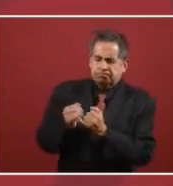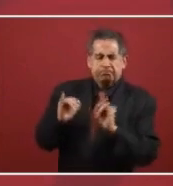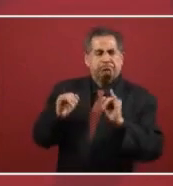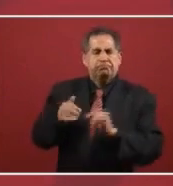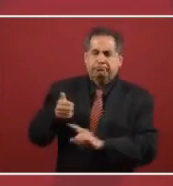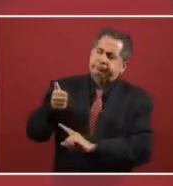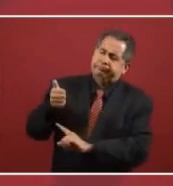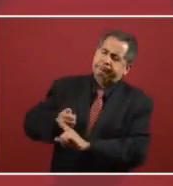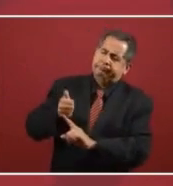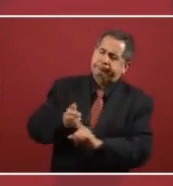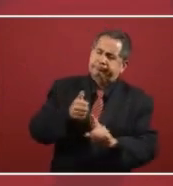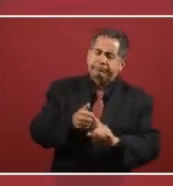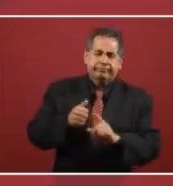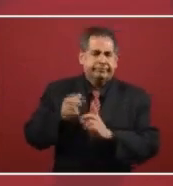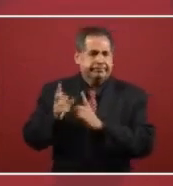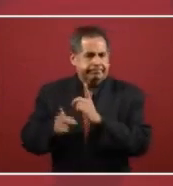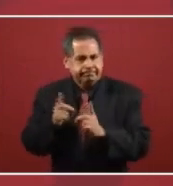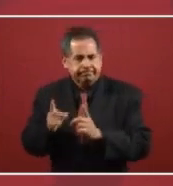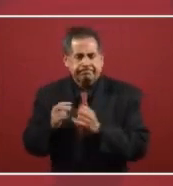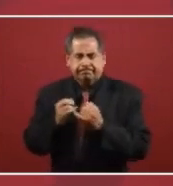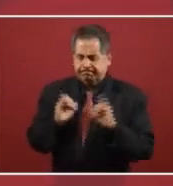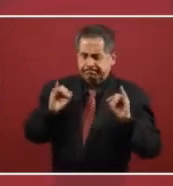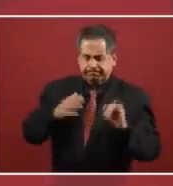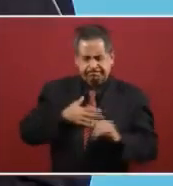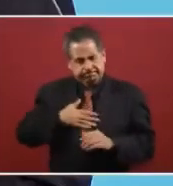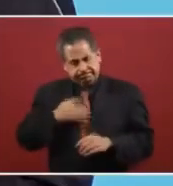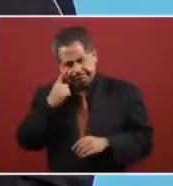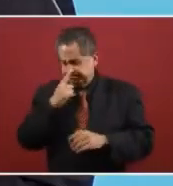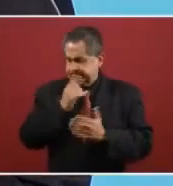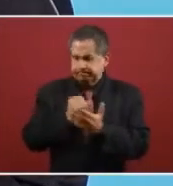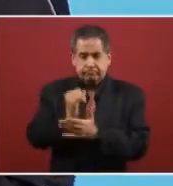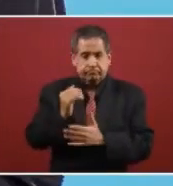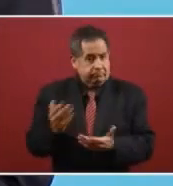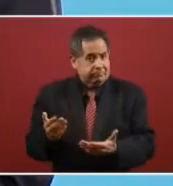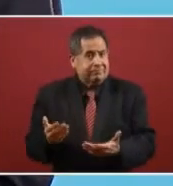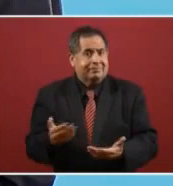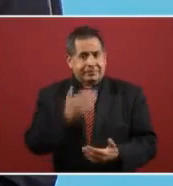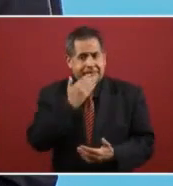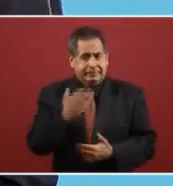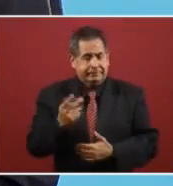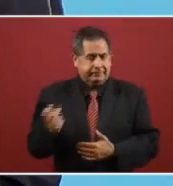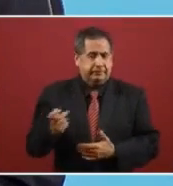independence for each athlete.